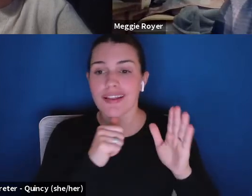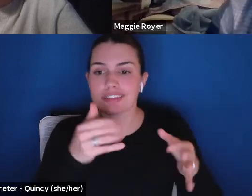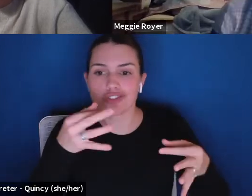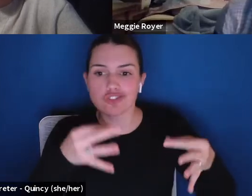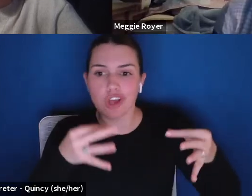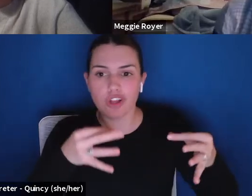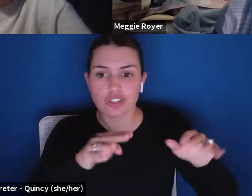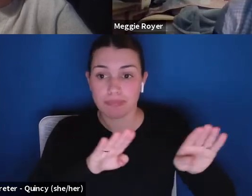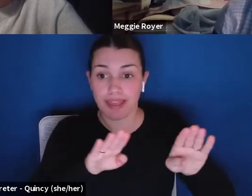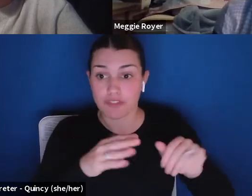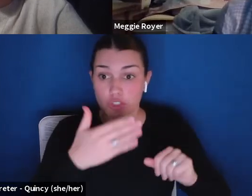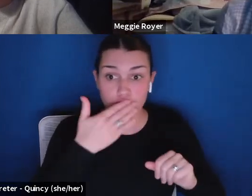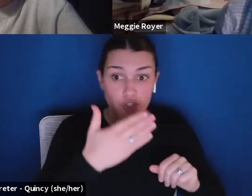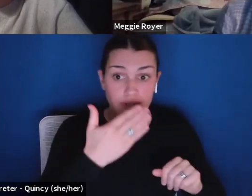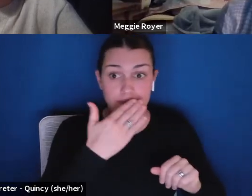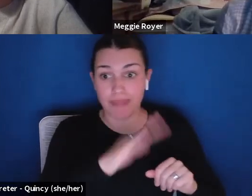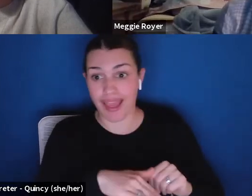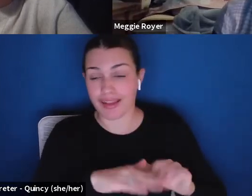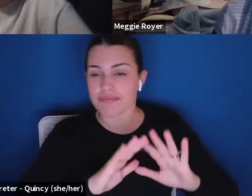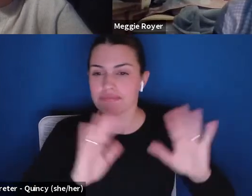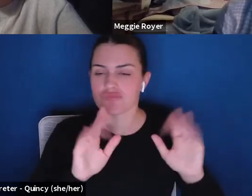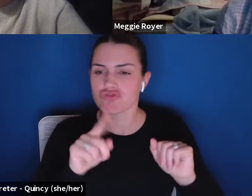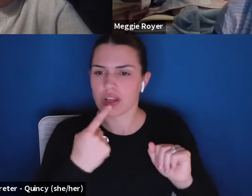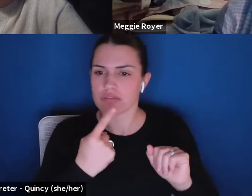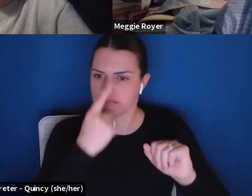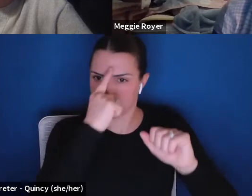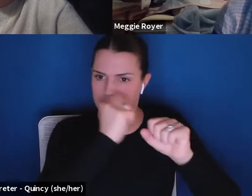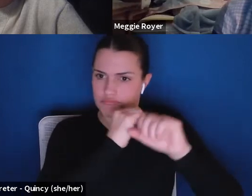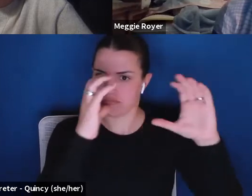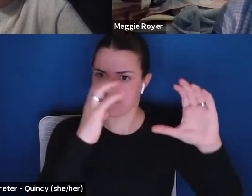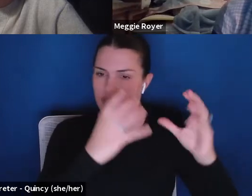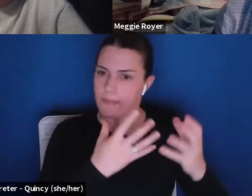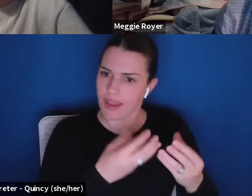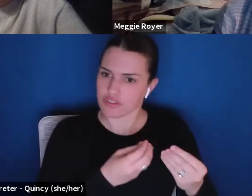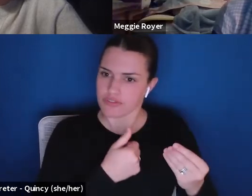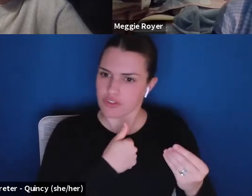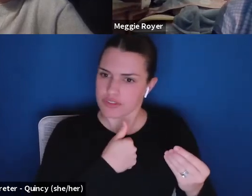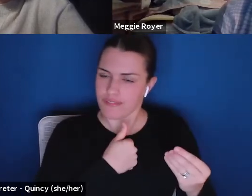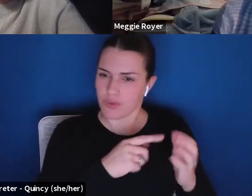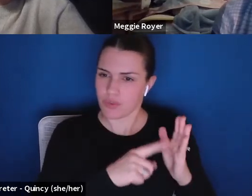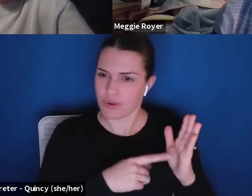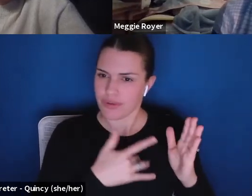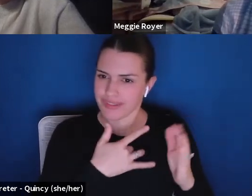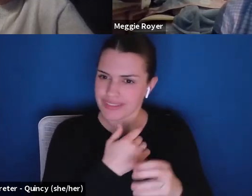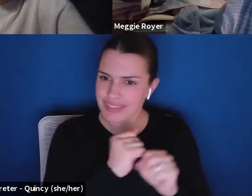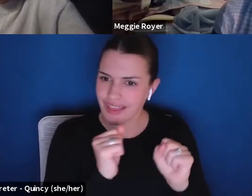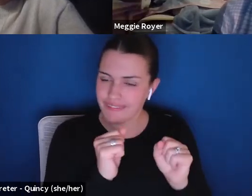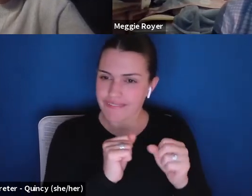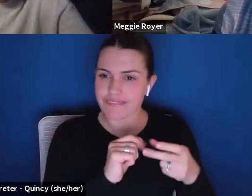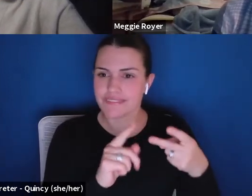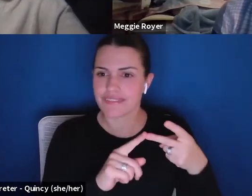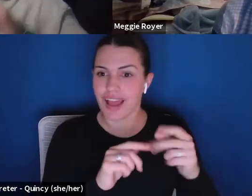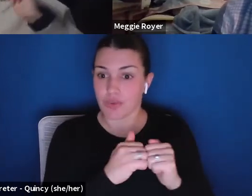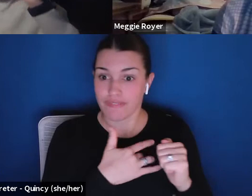So it's more about kind of finding compassion for yourself, what makes you feel safe, what makes you feel